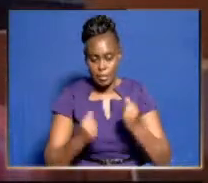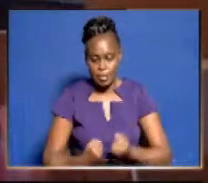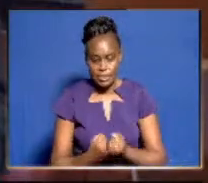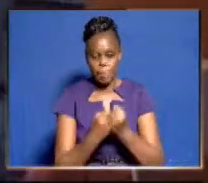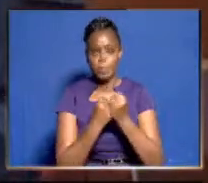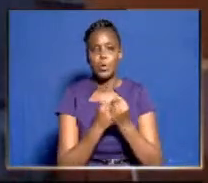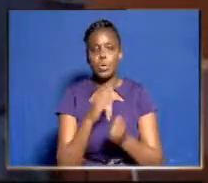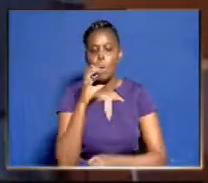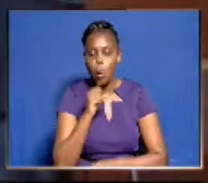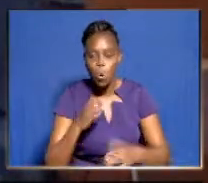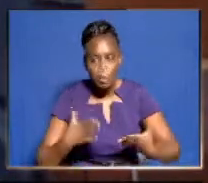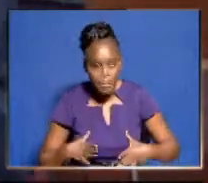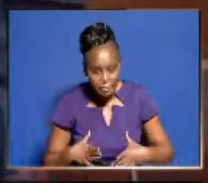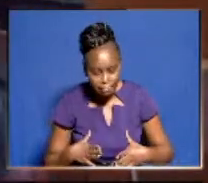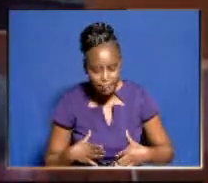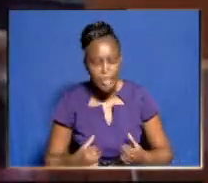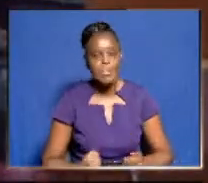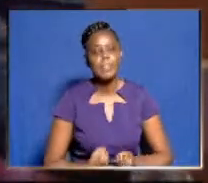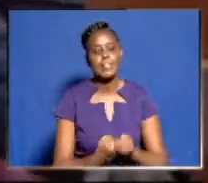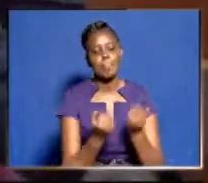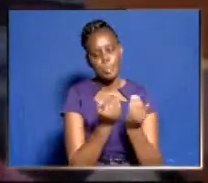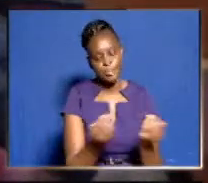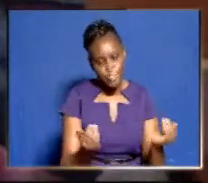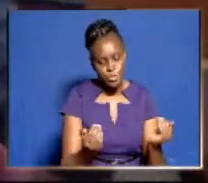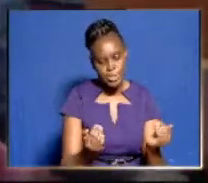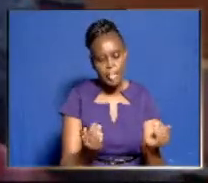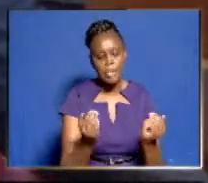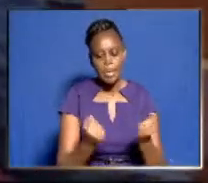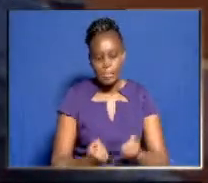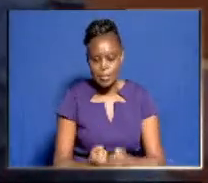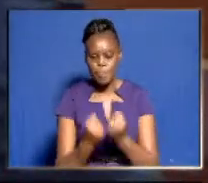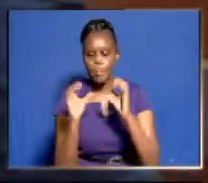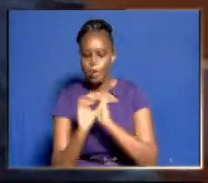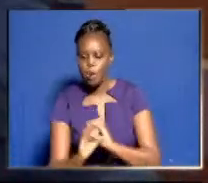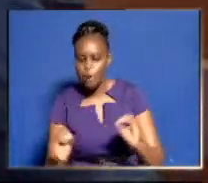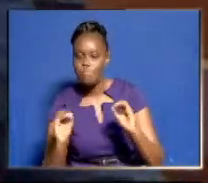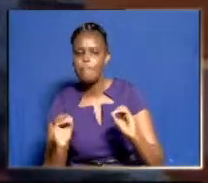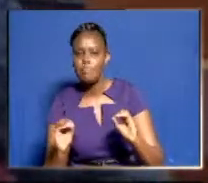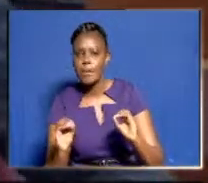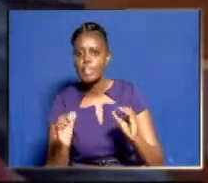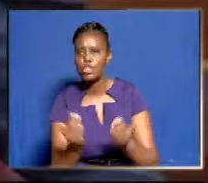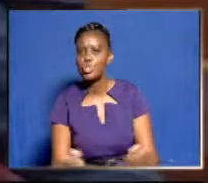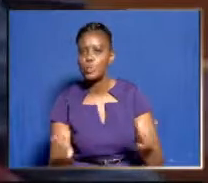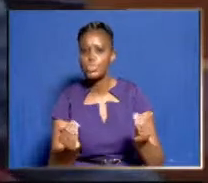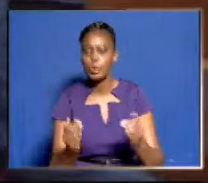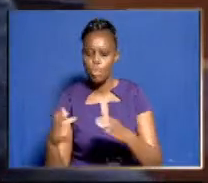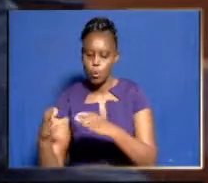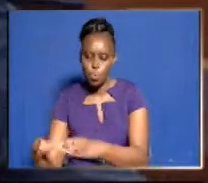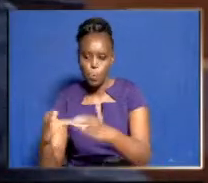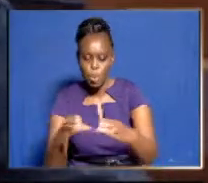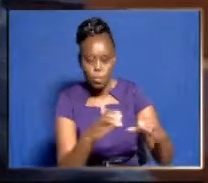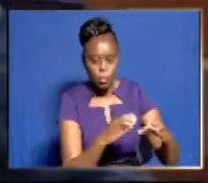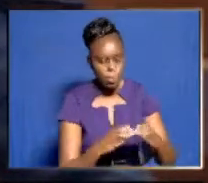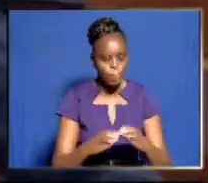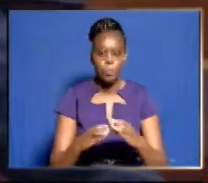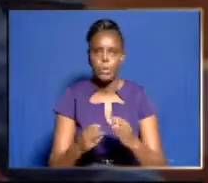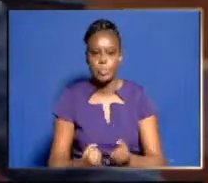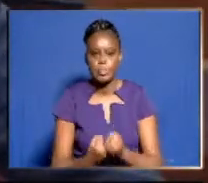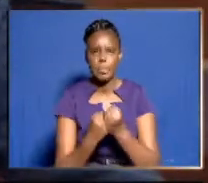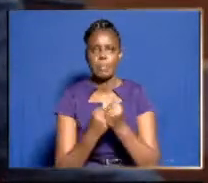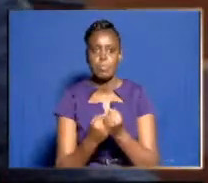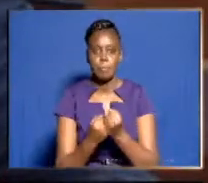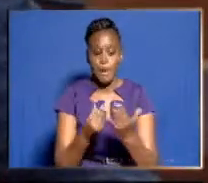elderly, we are going to support the children, the orphans, and we are going to support quite a number of groups so that by these cash